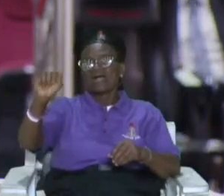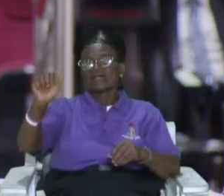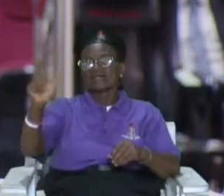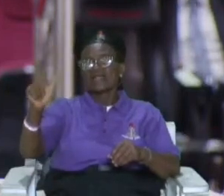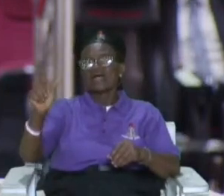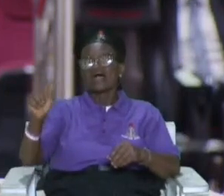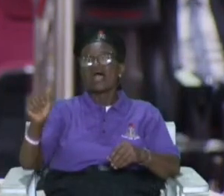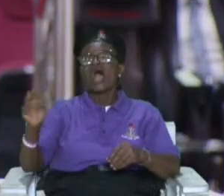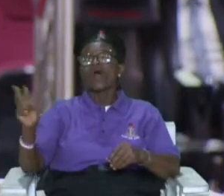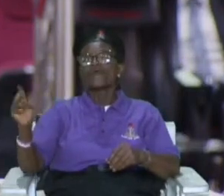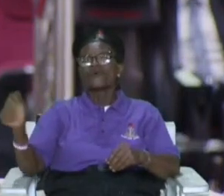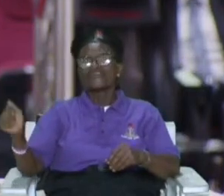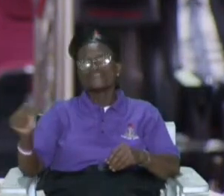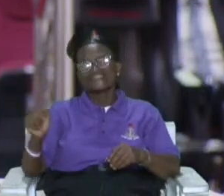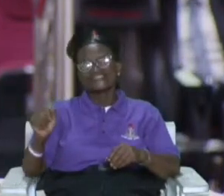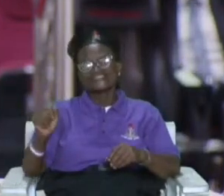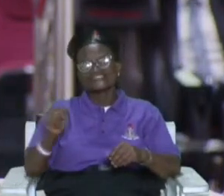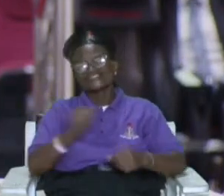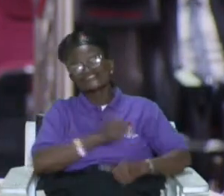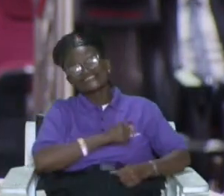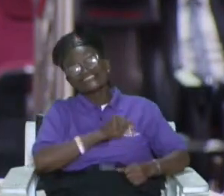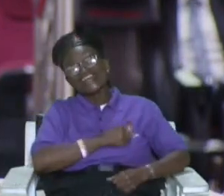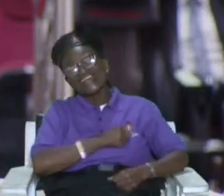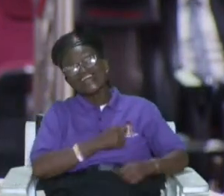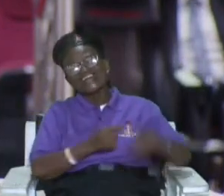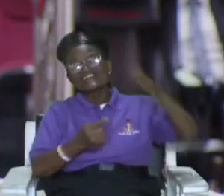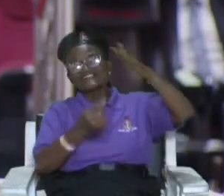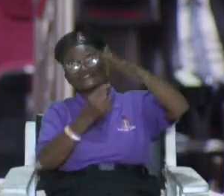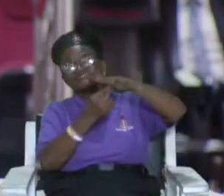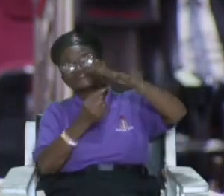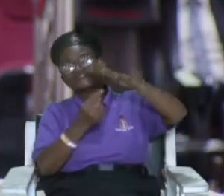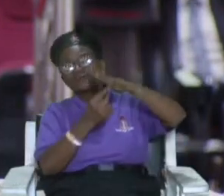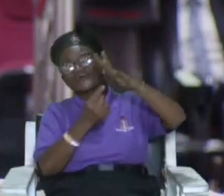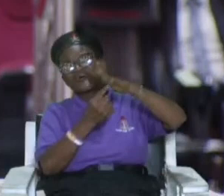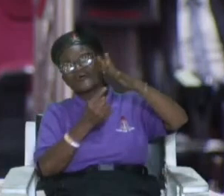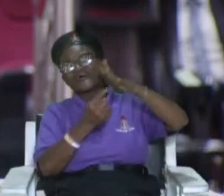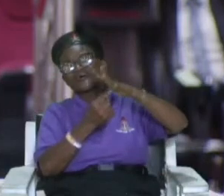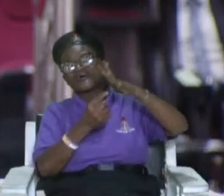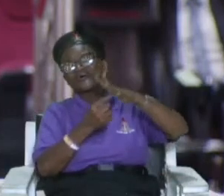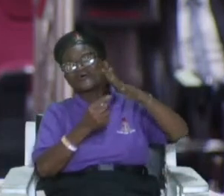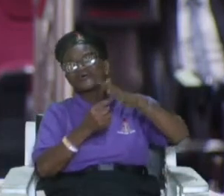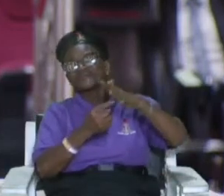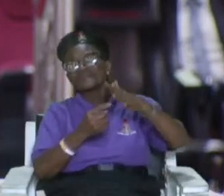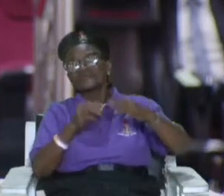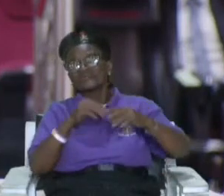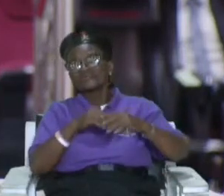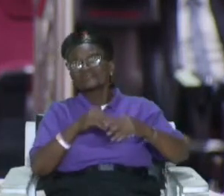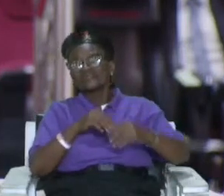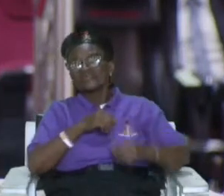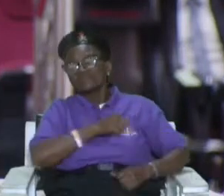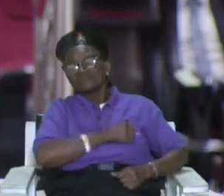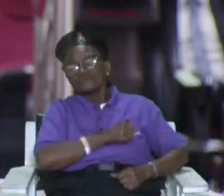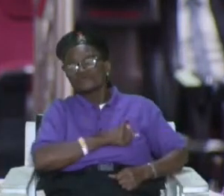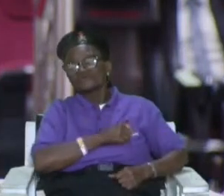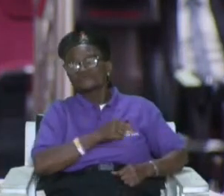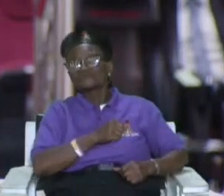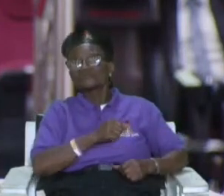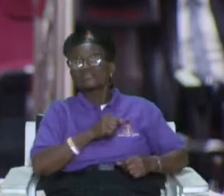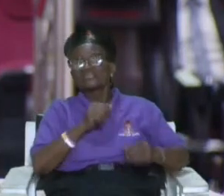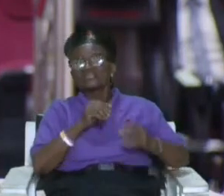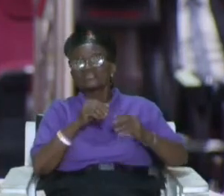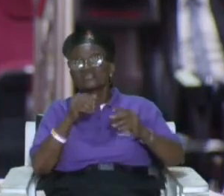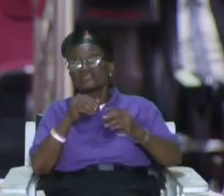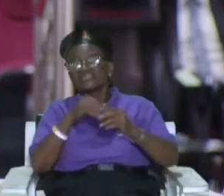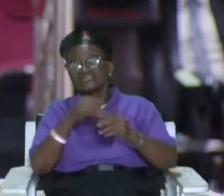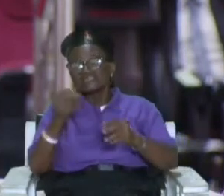Soldiers, top brass in the military, in the police, etc.,